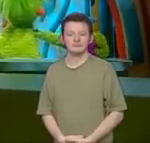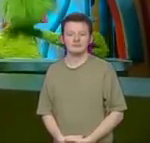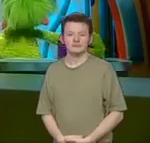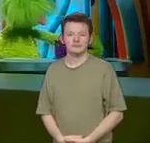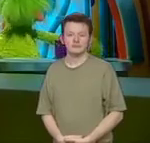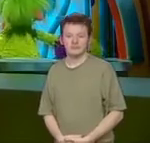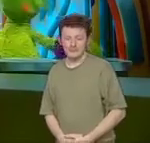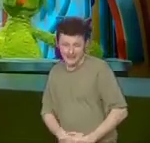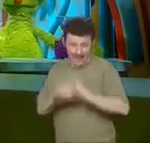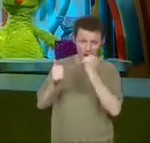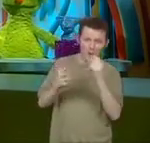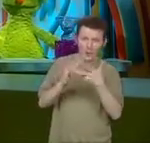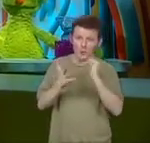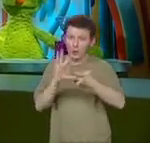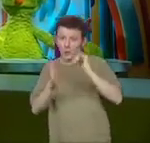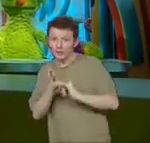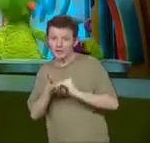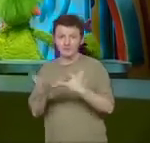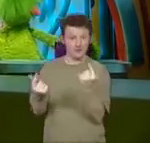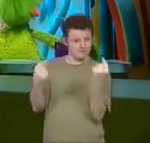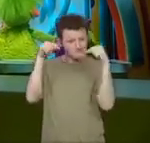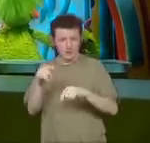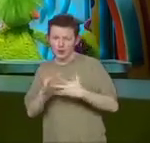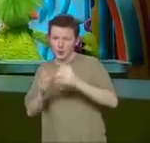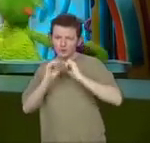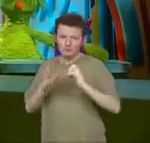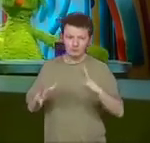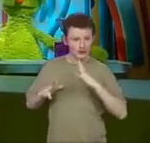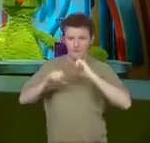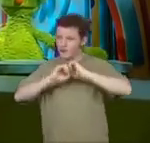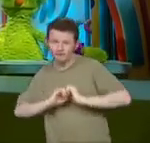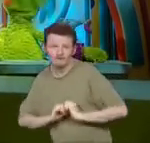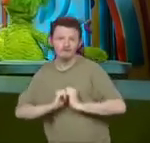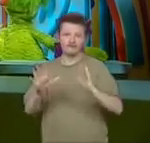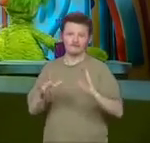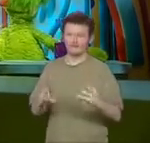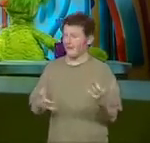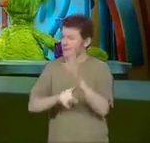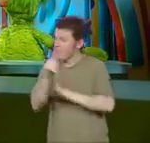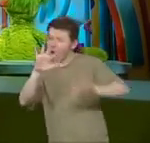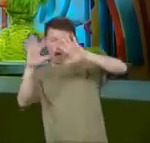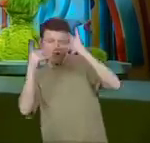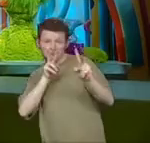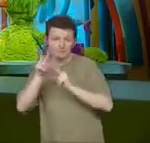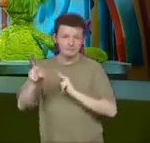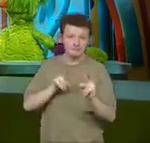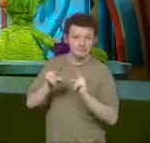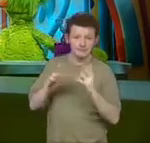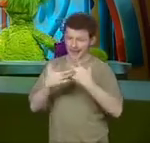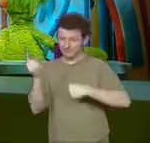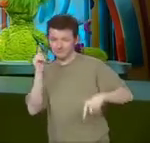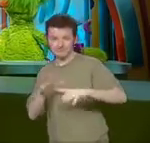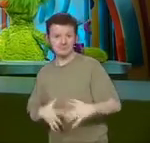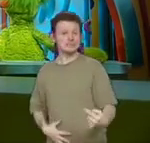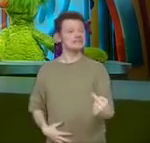Hoobledoop whoop to all you Hoobs out there. Welcome to Hoob News, the new show for Hoobs